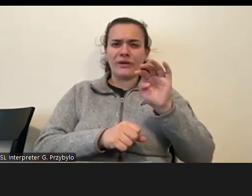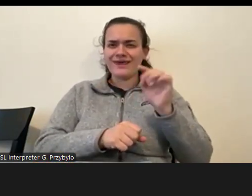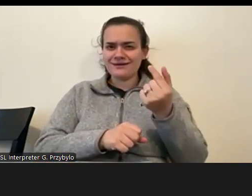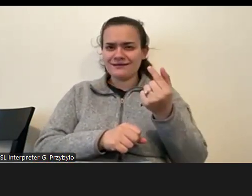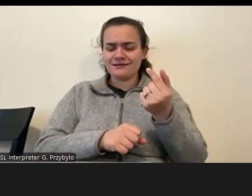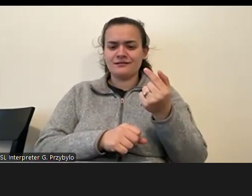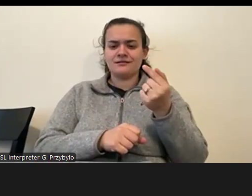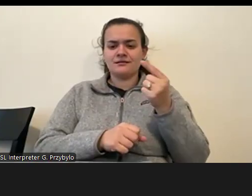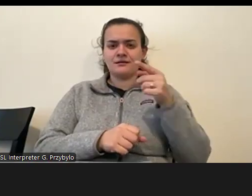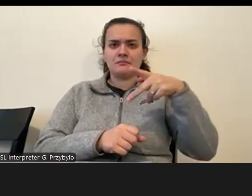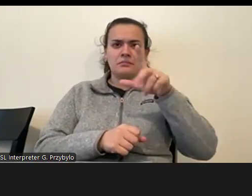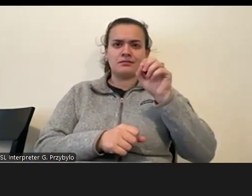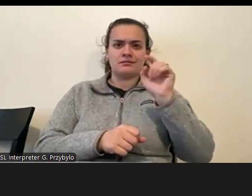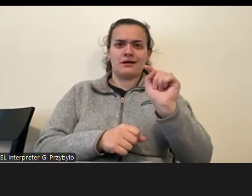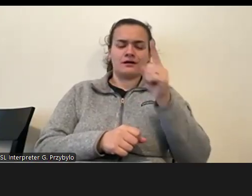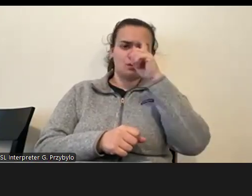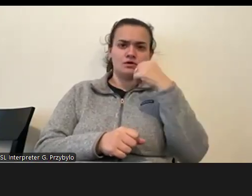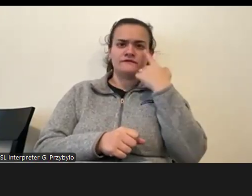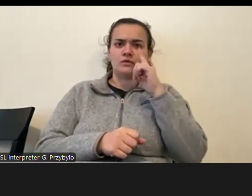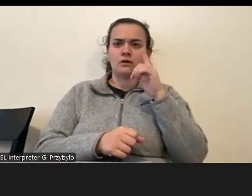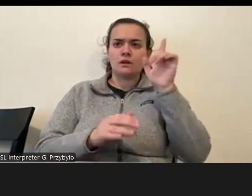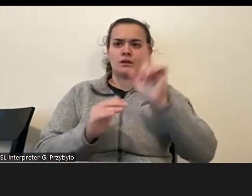basically looks like, for a low pass filter,